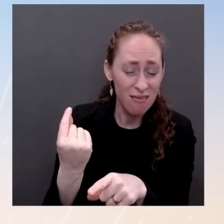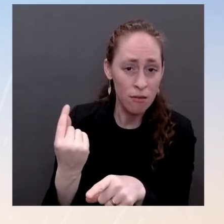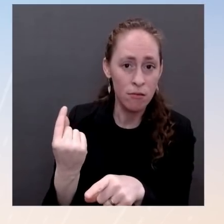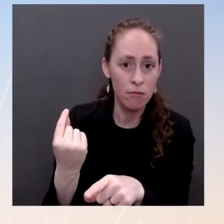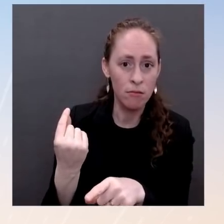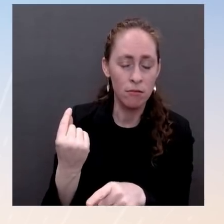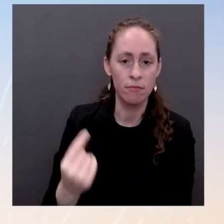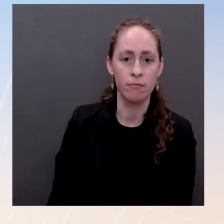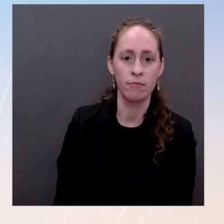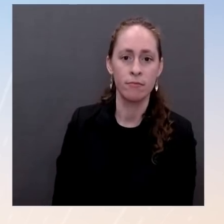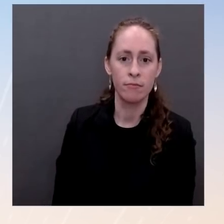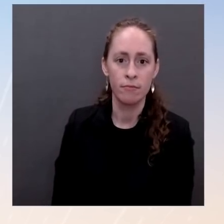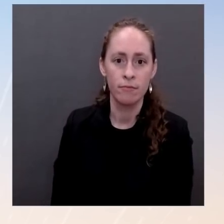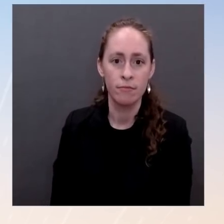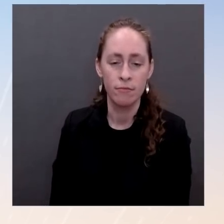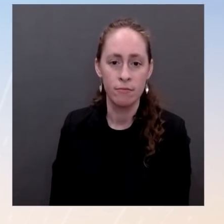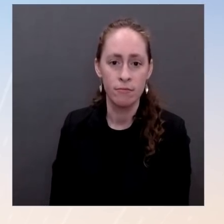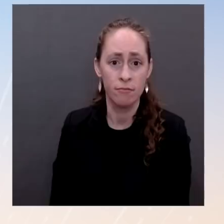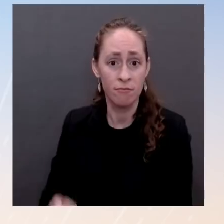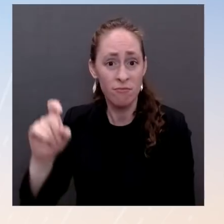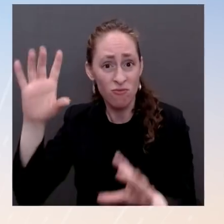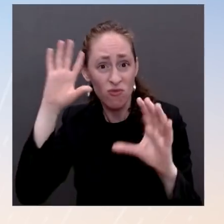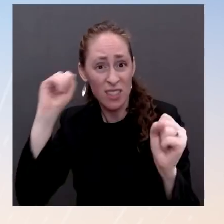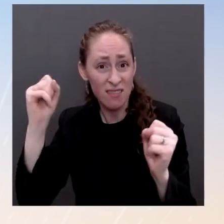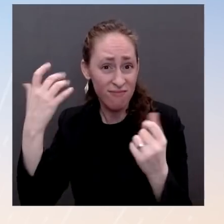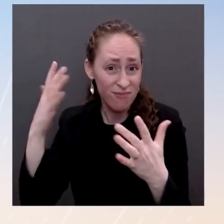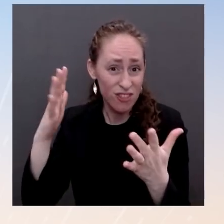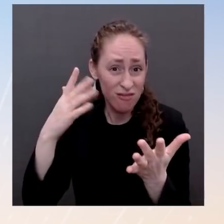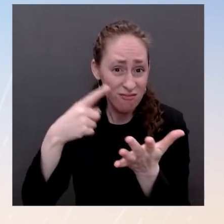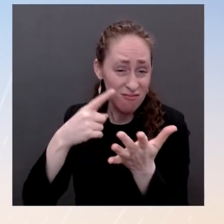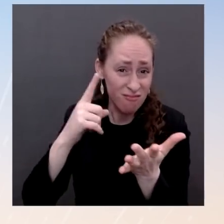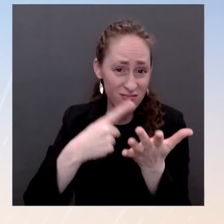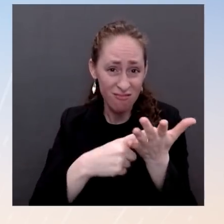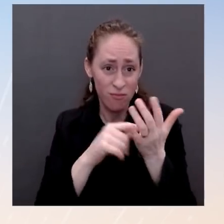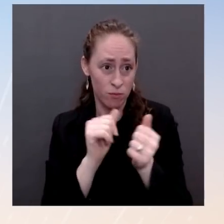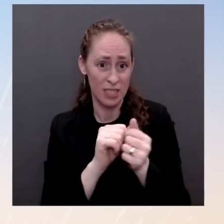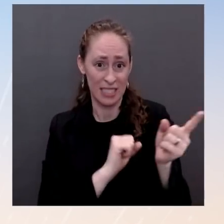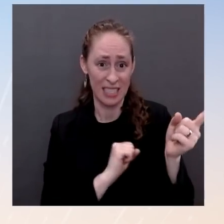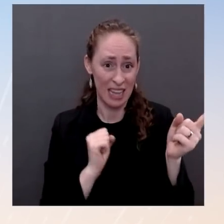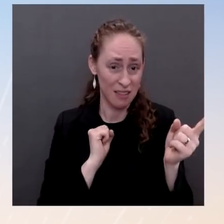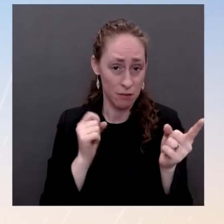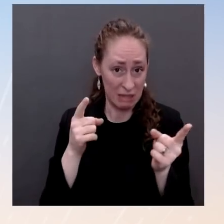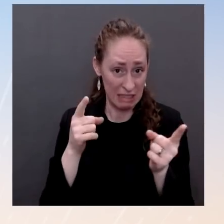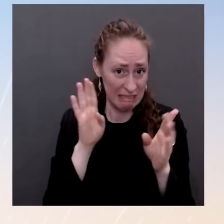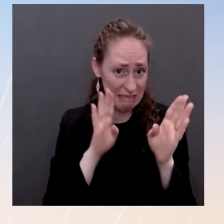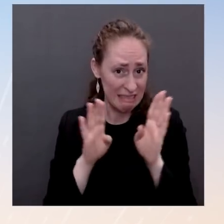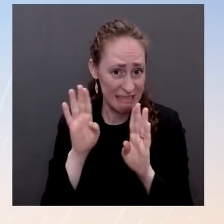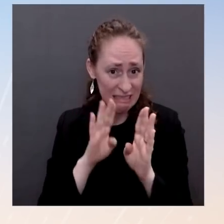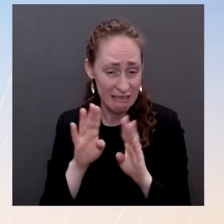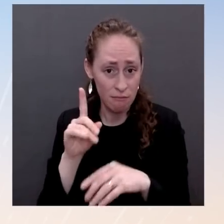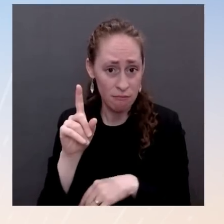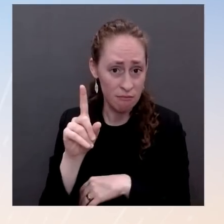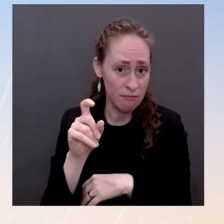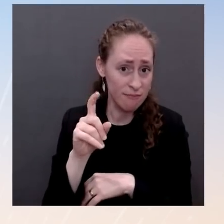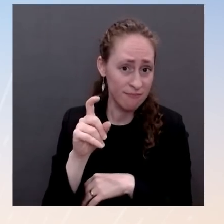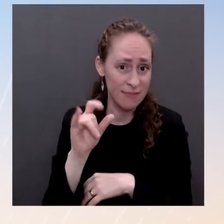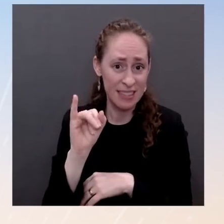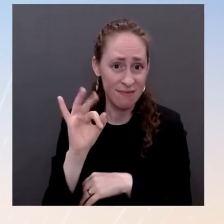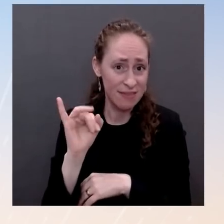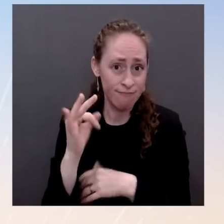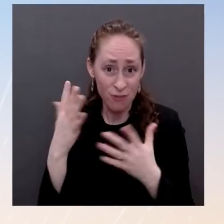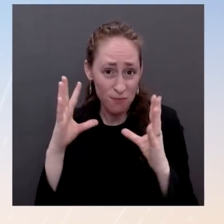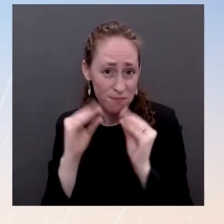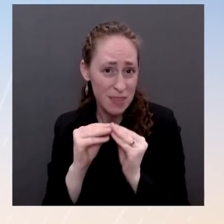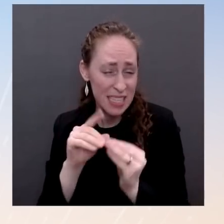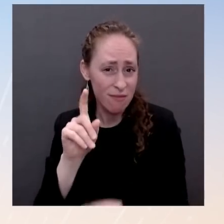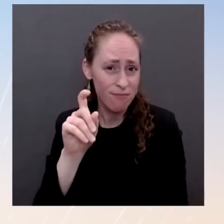Senator Lee and Blackburn? We are engaged with a range of Democrats and Republicans, and certainly we are hopeful